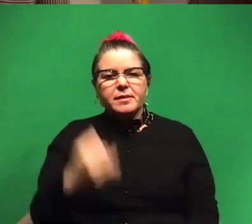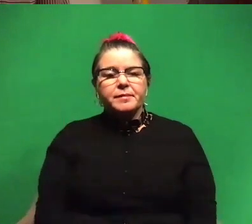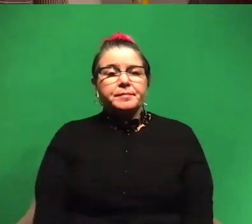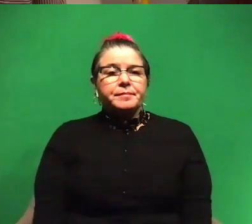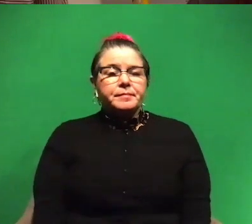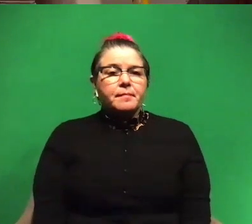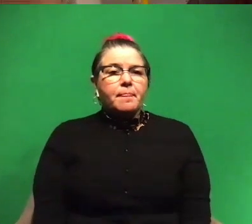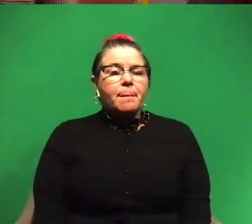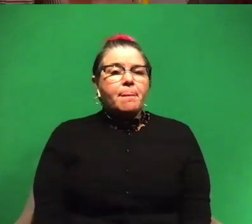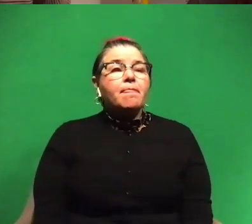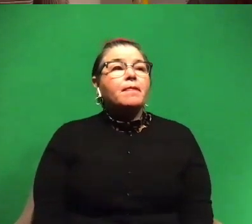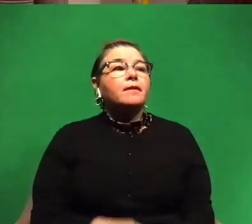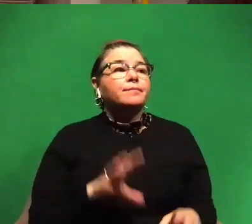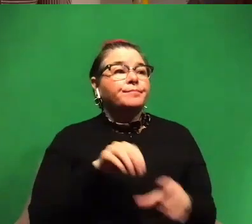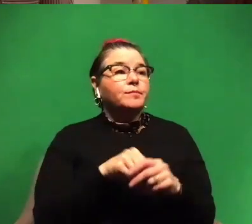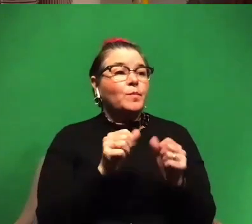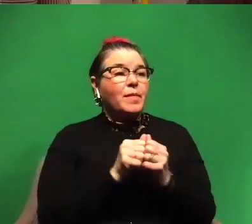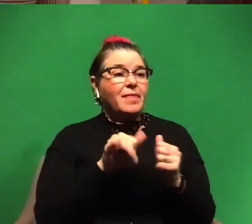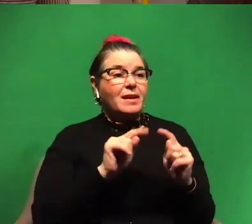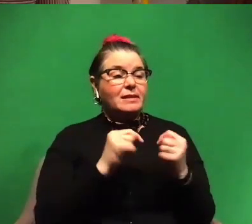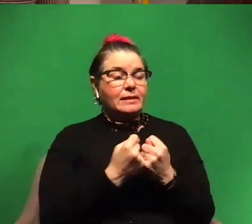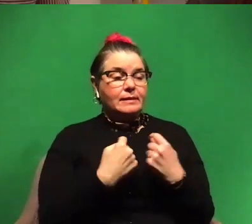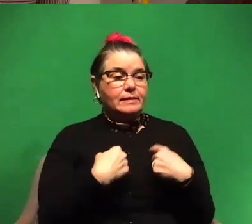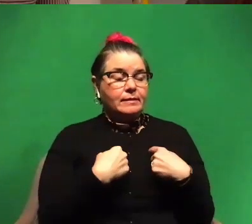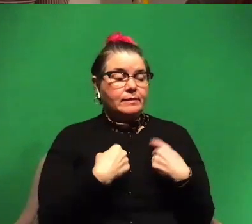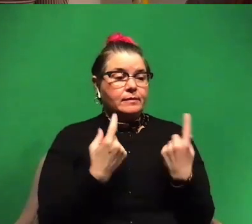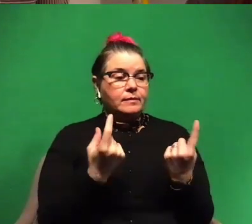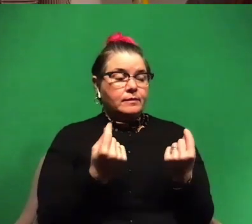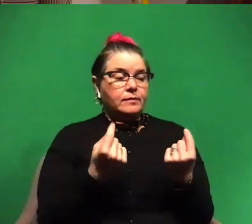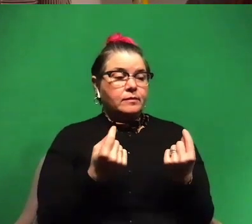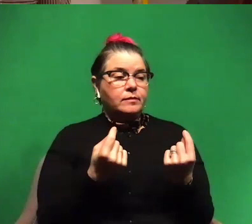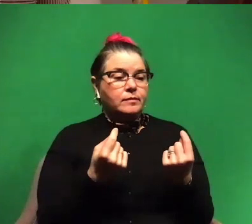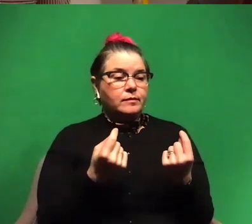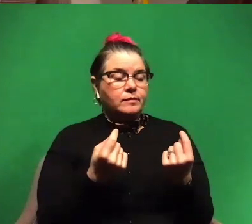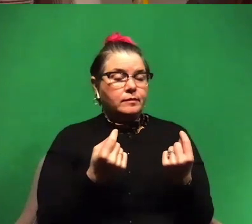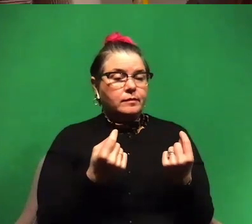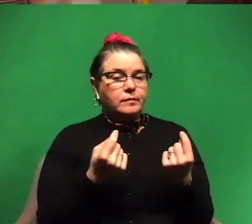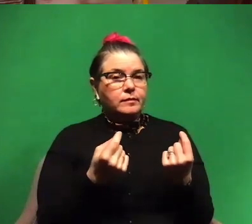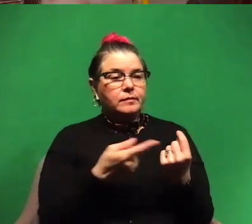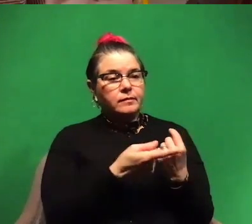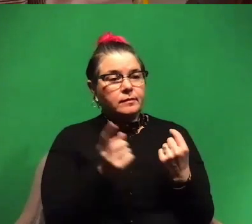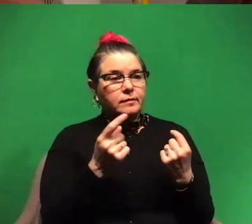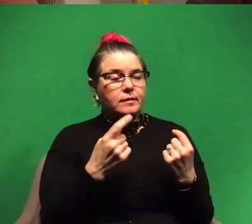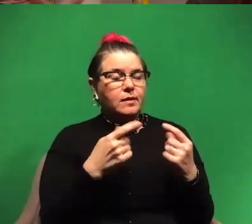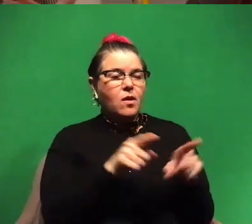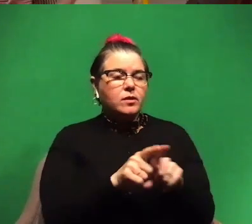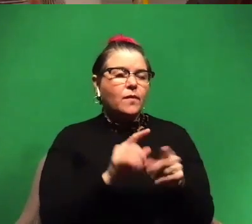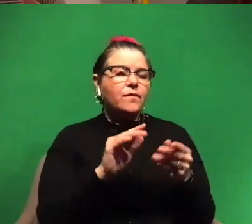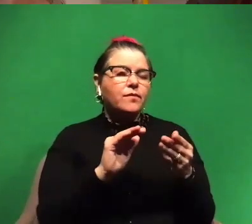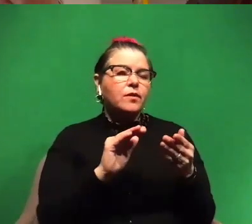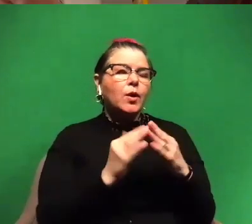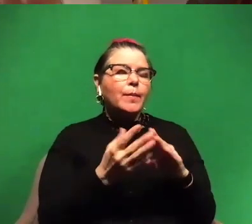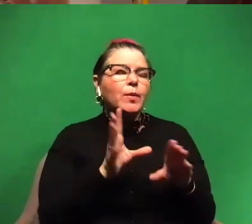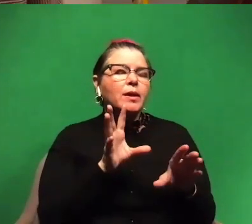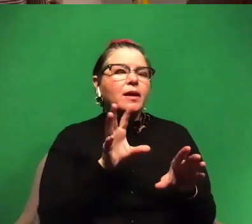And so with that team, I work with them. They have also a community engagement team that I work